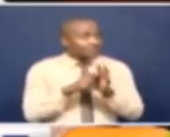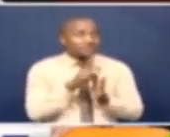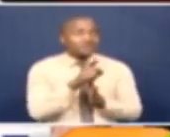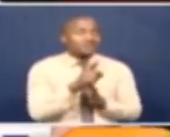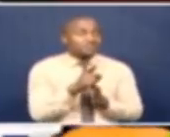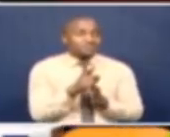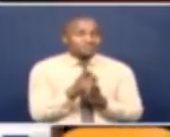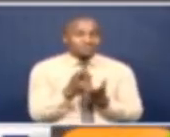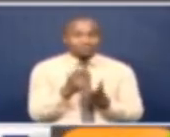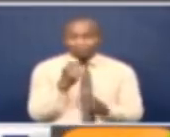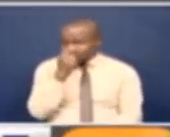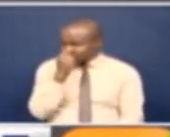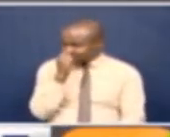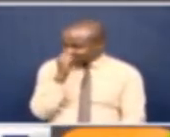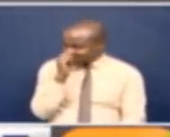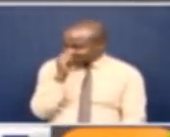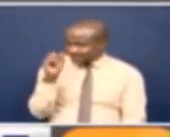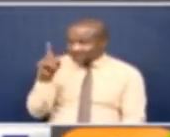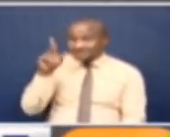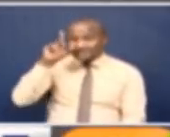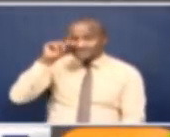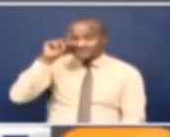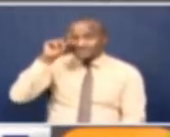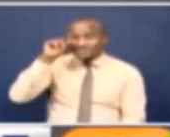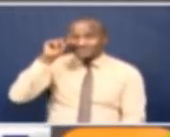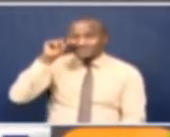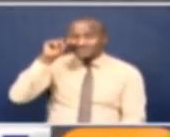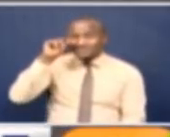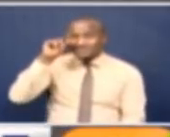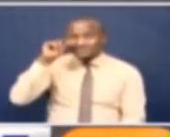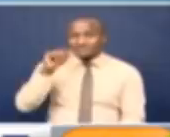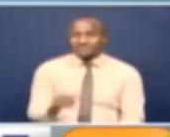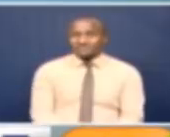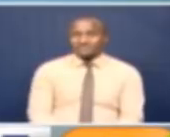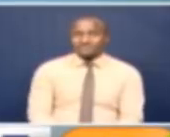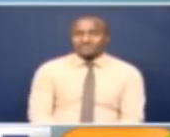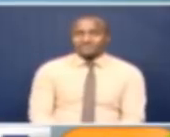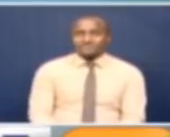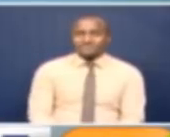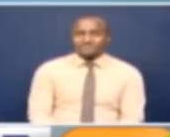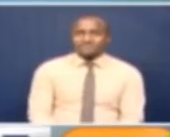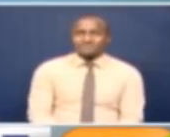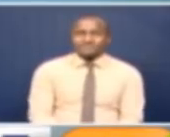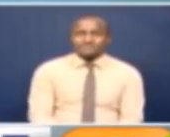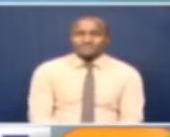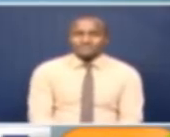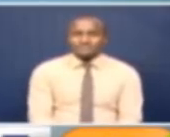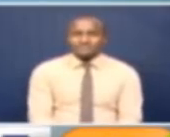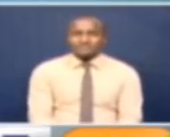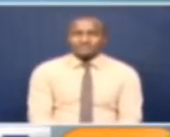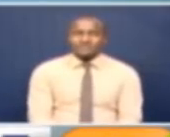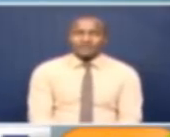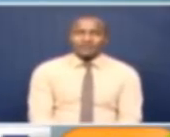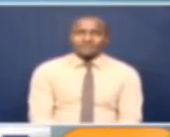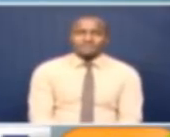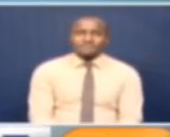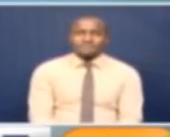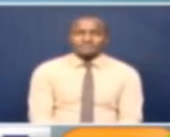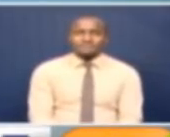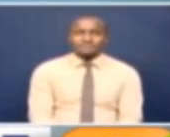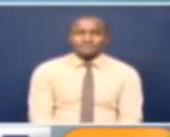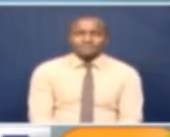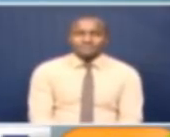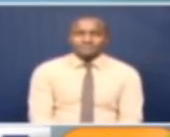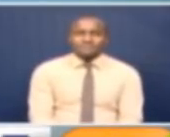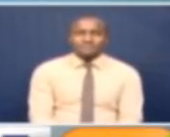change. Okay, gentlemen, let's go to tweets. After all, it is a live program and went in real time. Frank Wanja, you